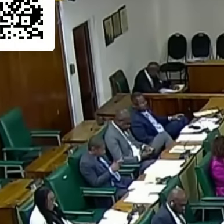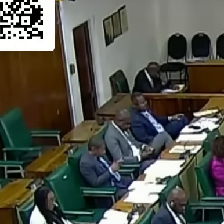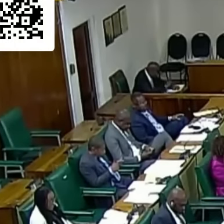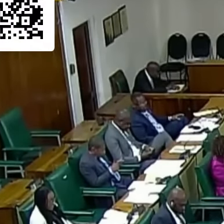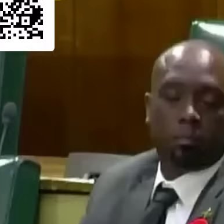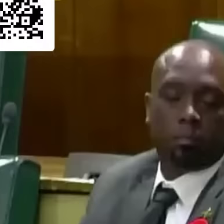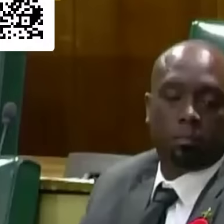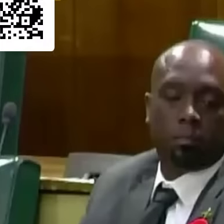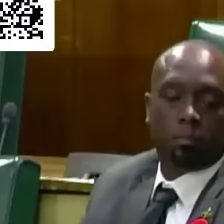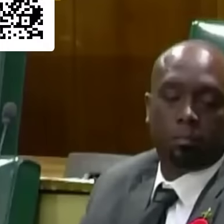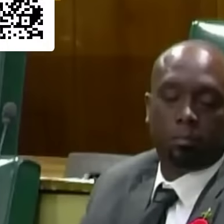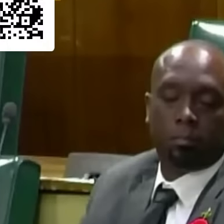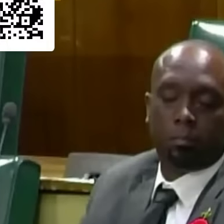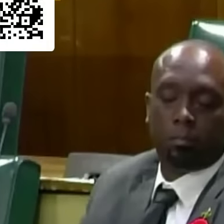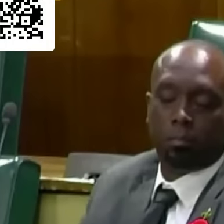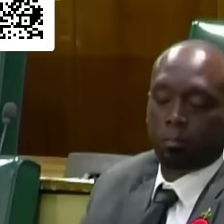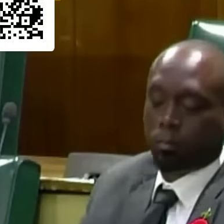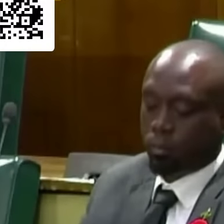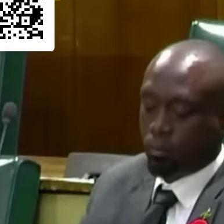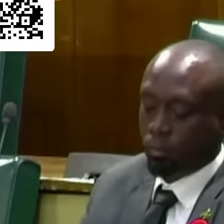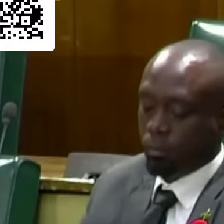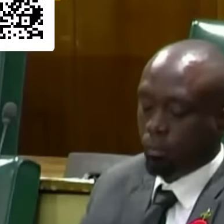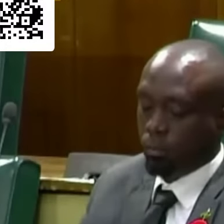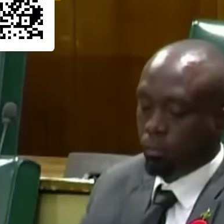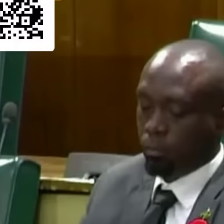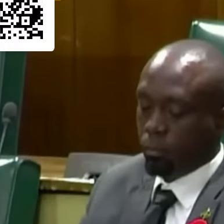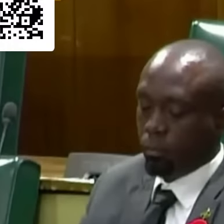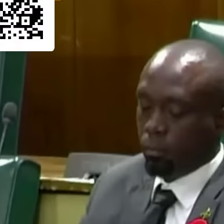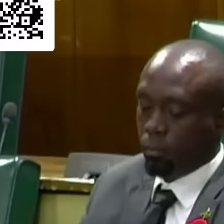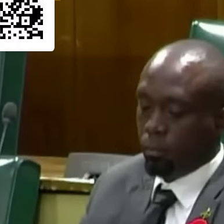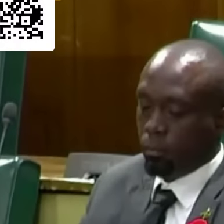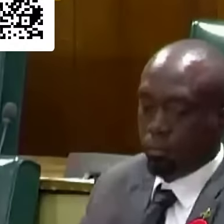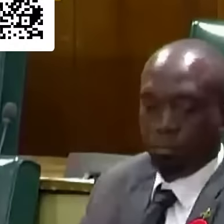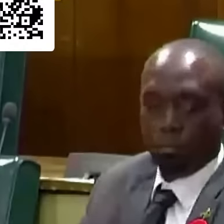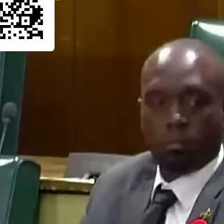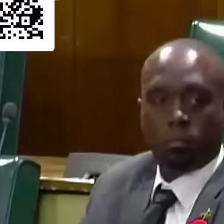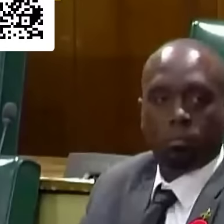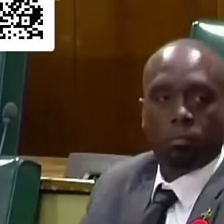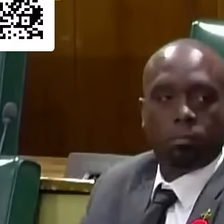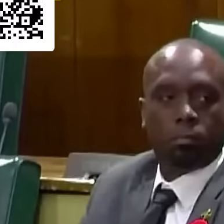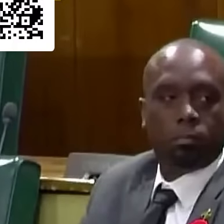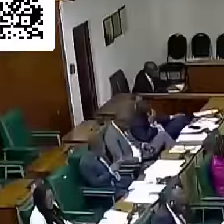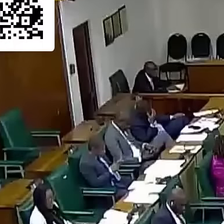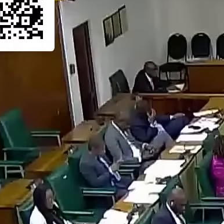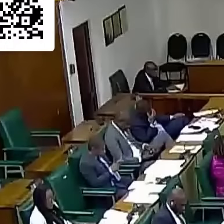Madam Speaker, I now ask that the motion be approved.